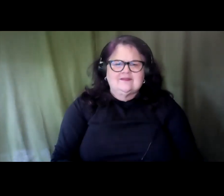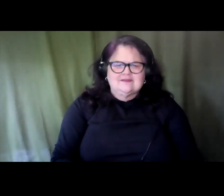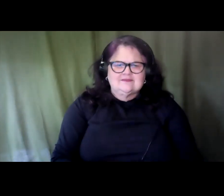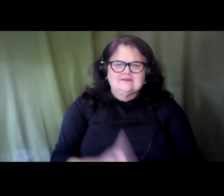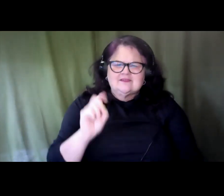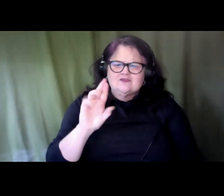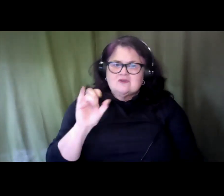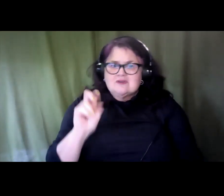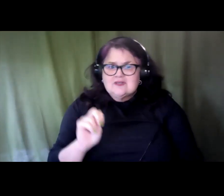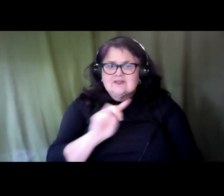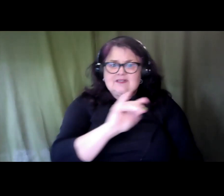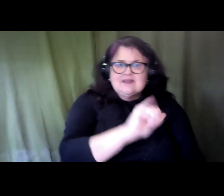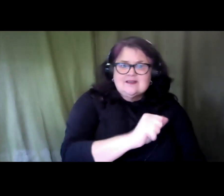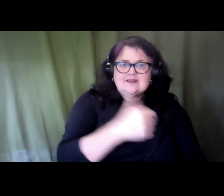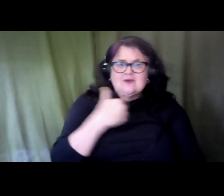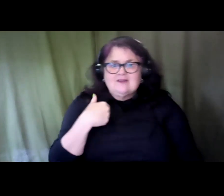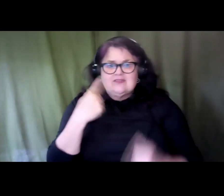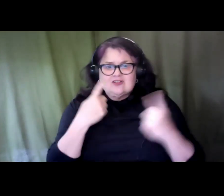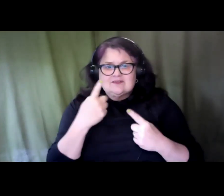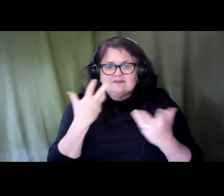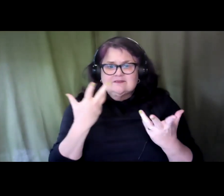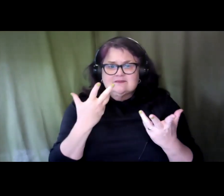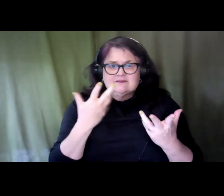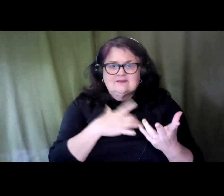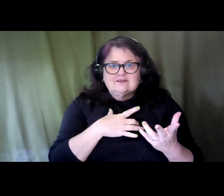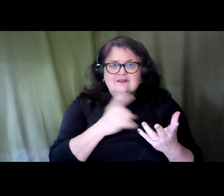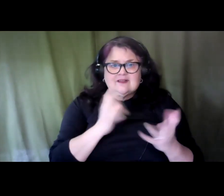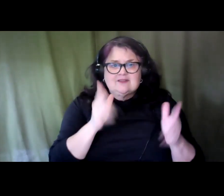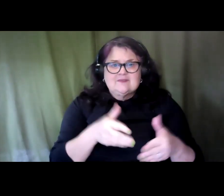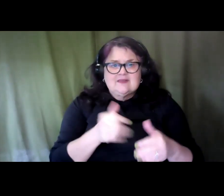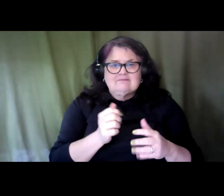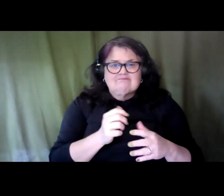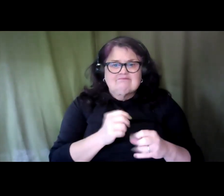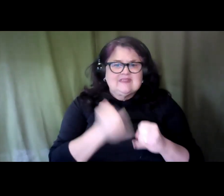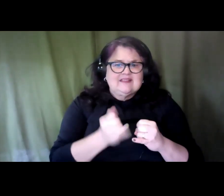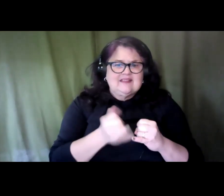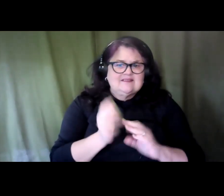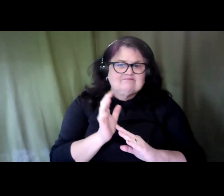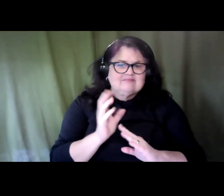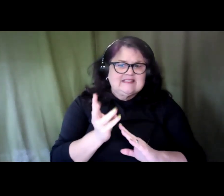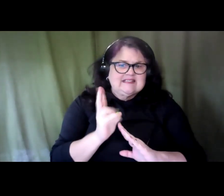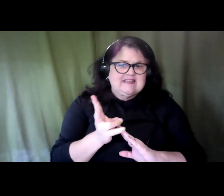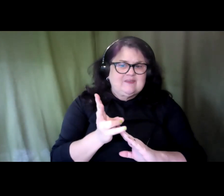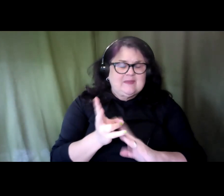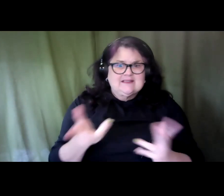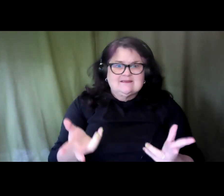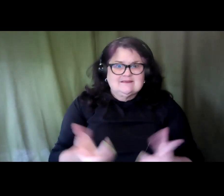Dorian or Tia, do you have thoughts on what we might like to spend the last 6 or 7 minutes on?